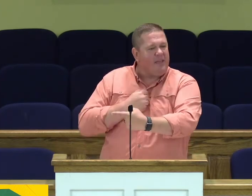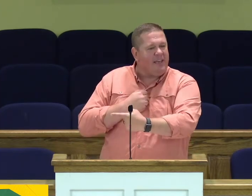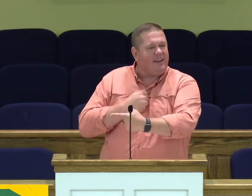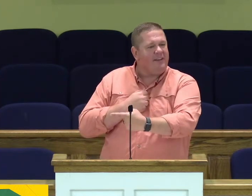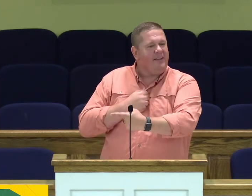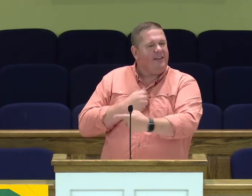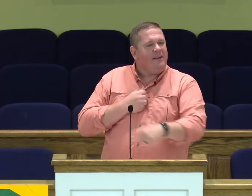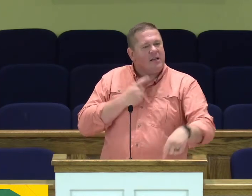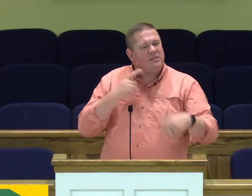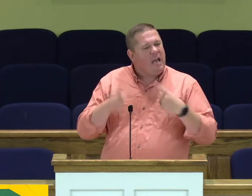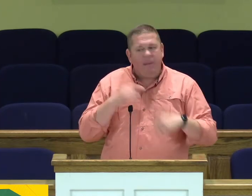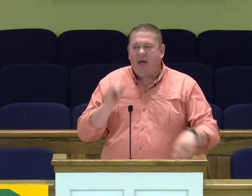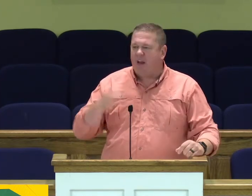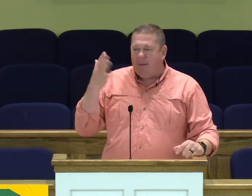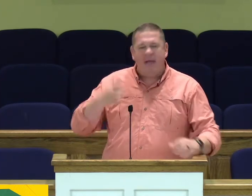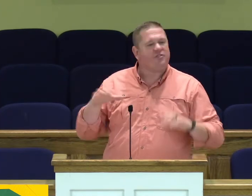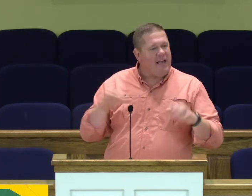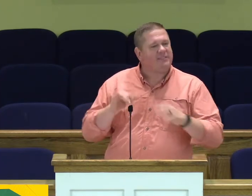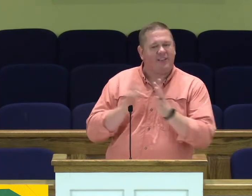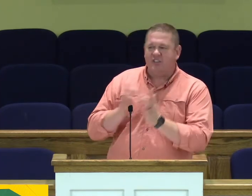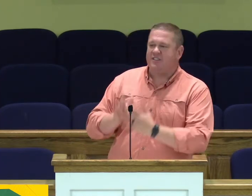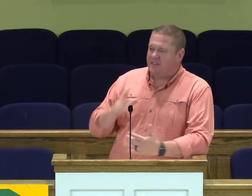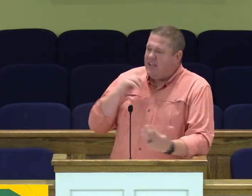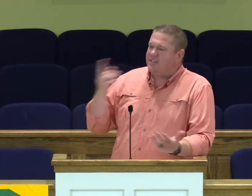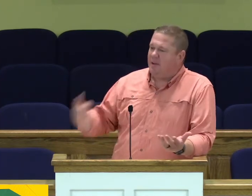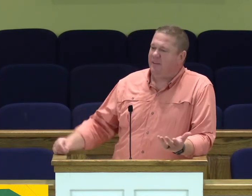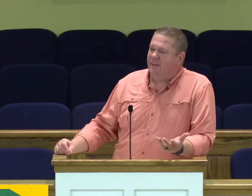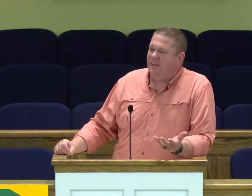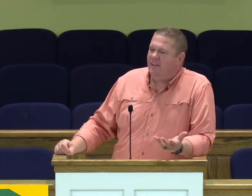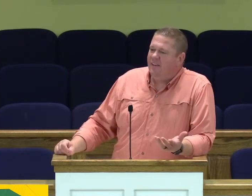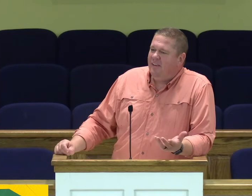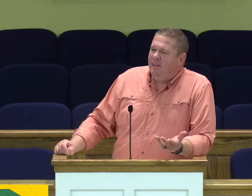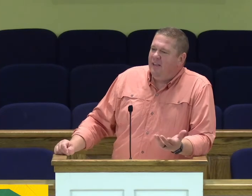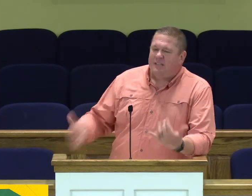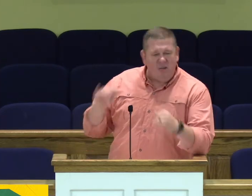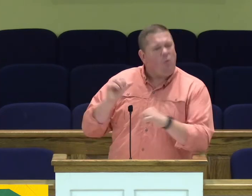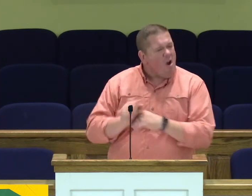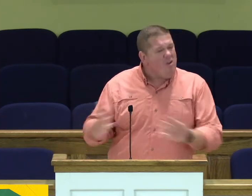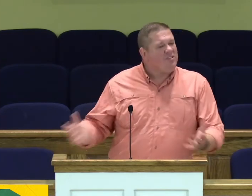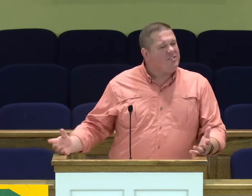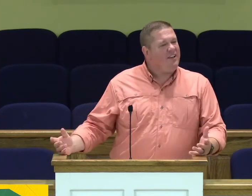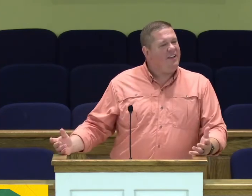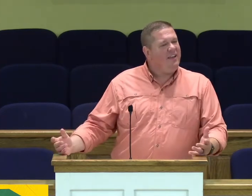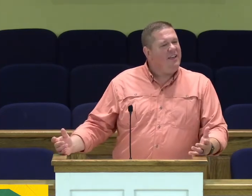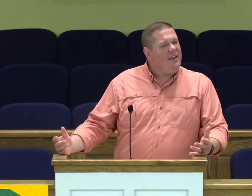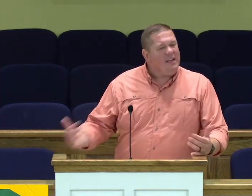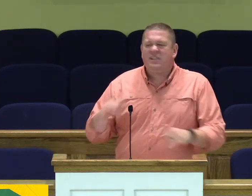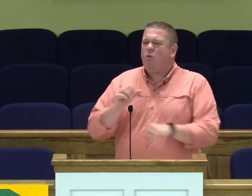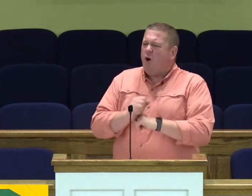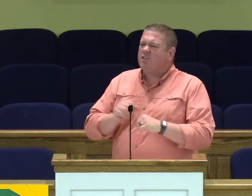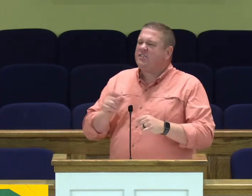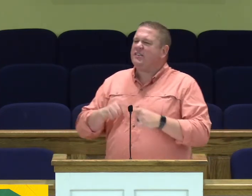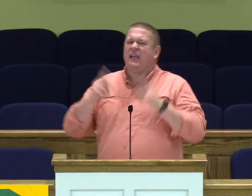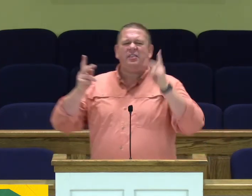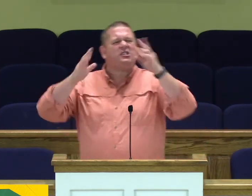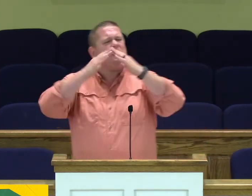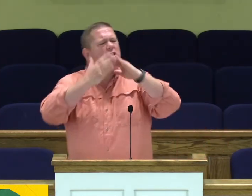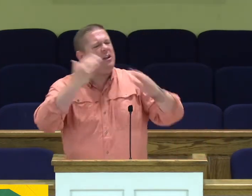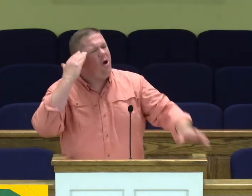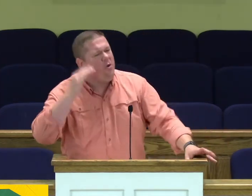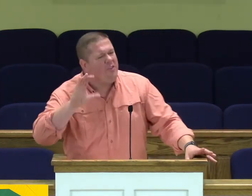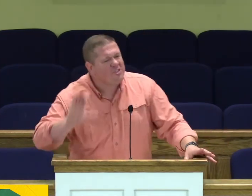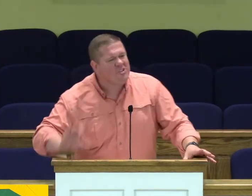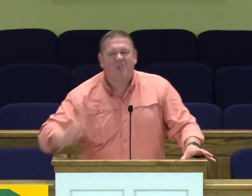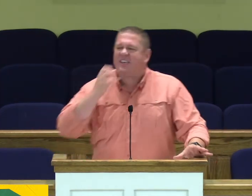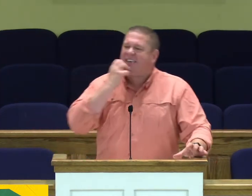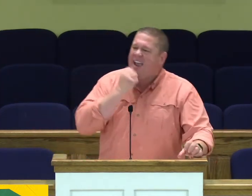took me in. I said, how about that? A pastor that acts like Jesus. Isn't that something? It still works. It still works to let this community